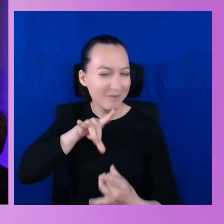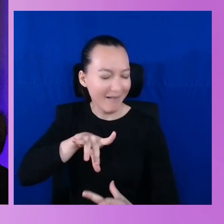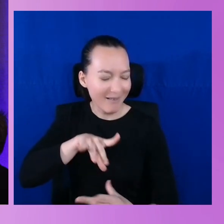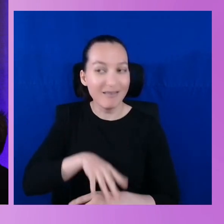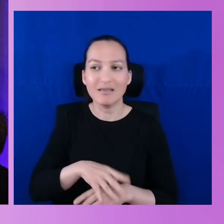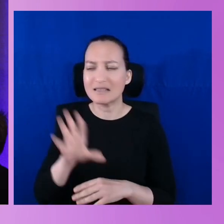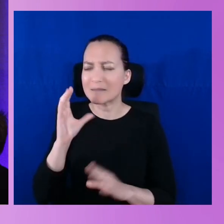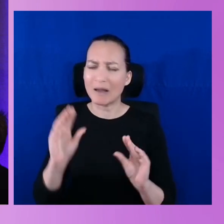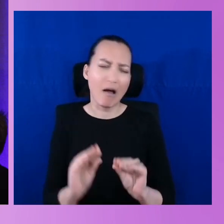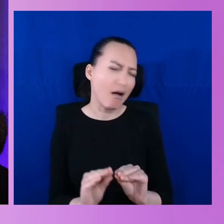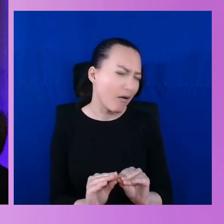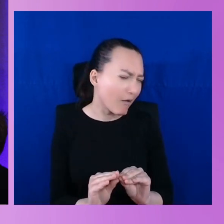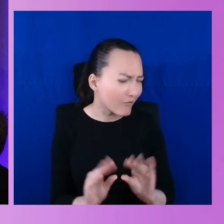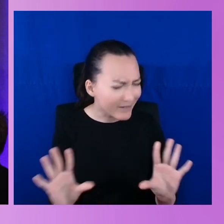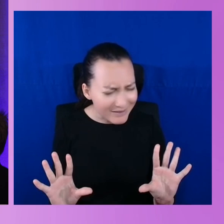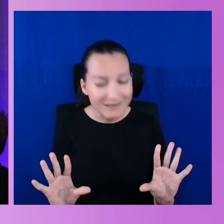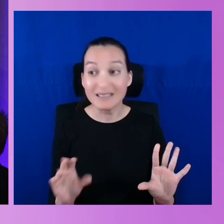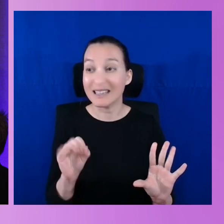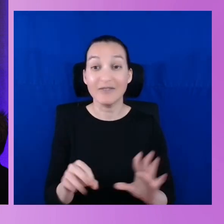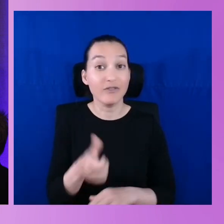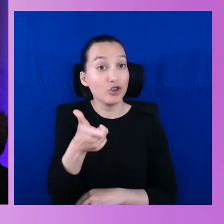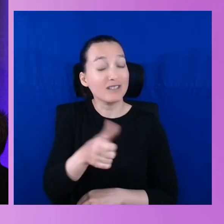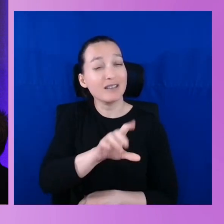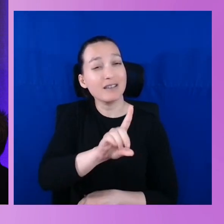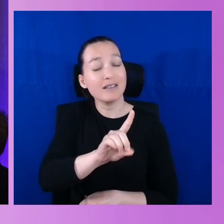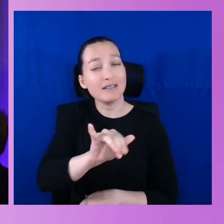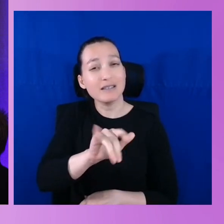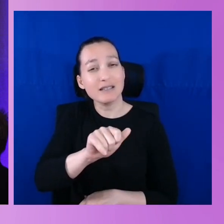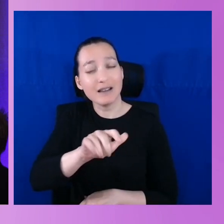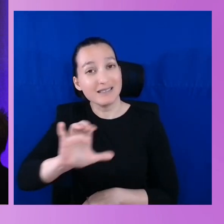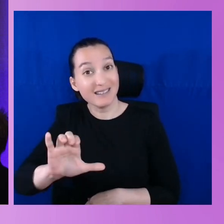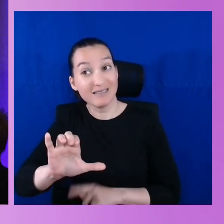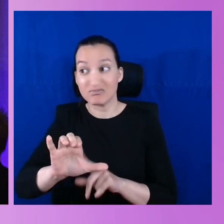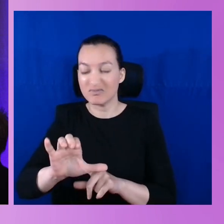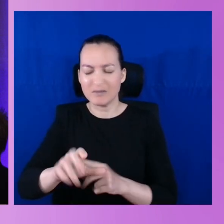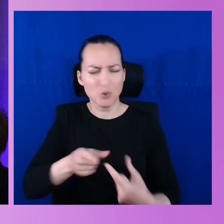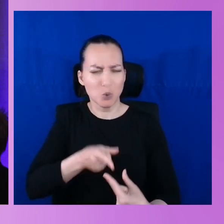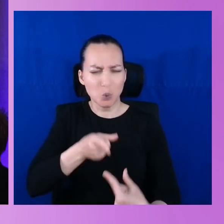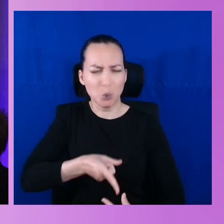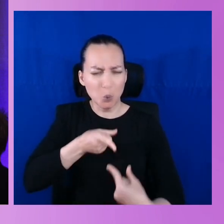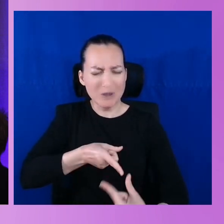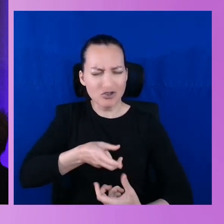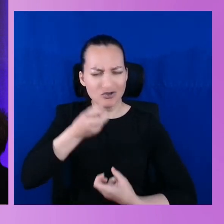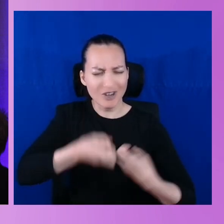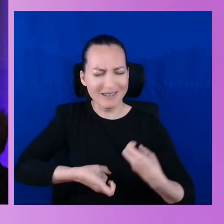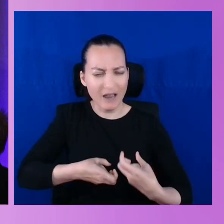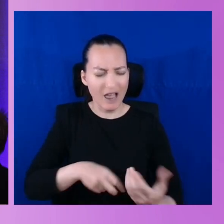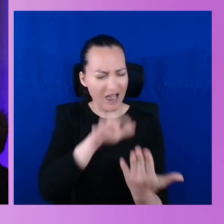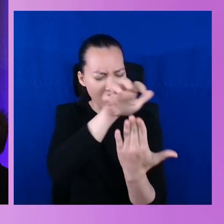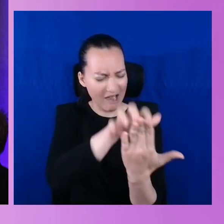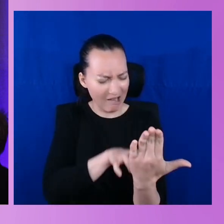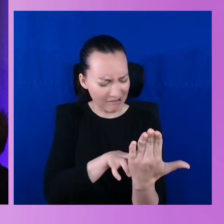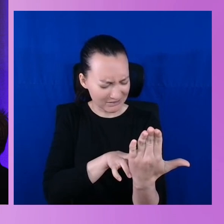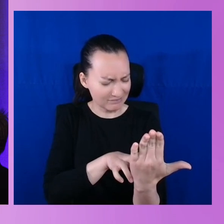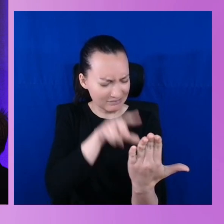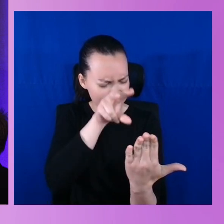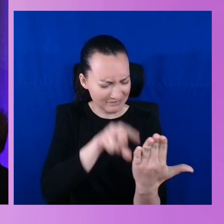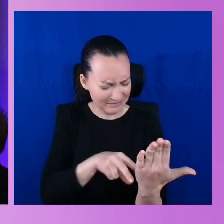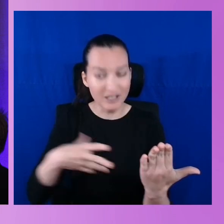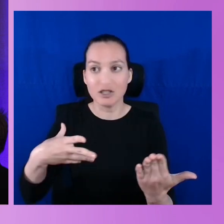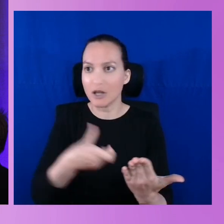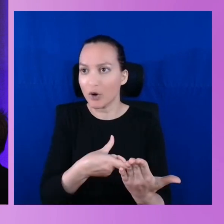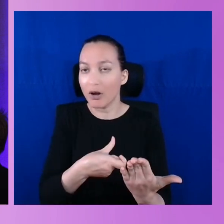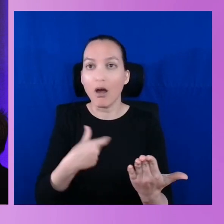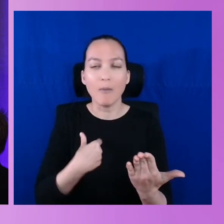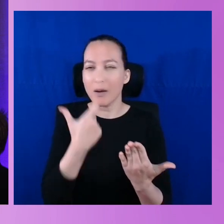in many ways. If you are dyslexic, one of the really challenging parts can be summarizing a document. And the amount of cognitive